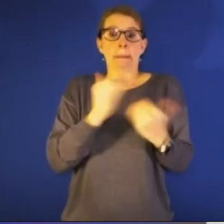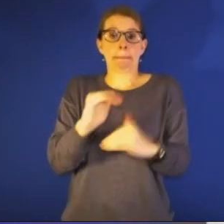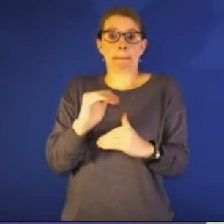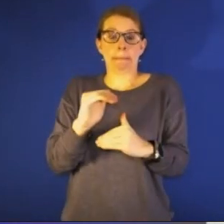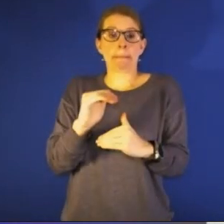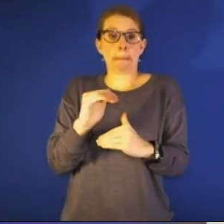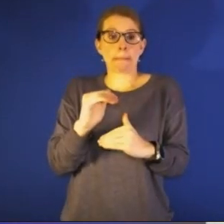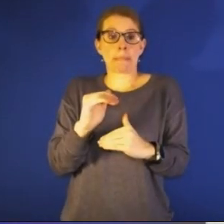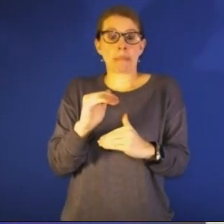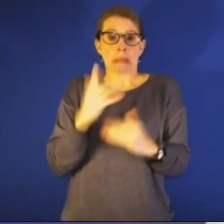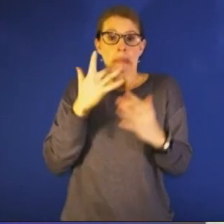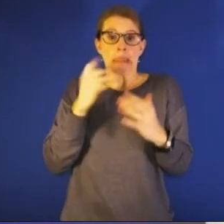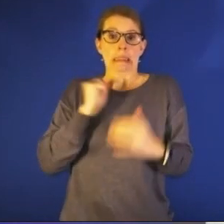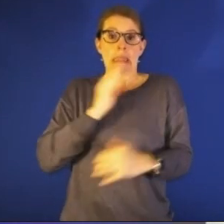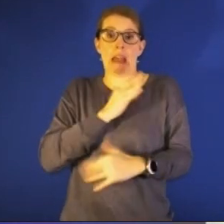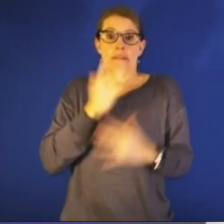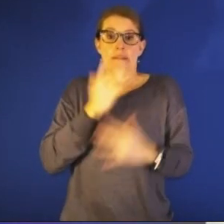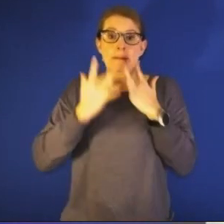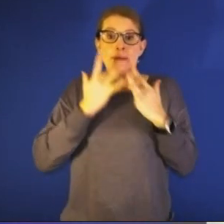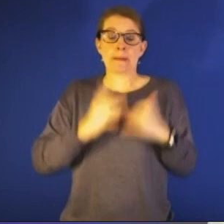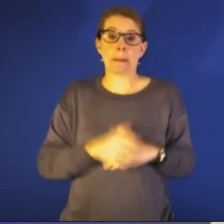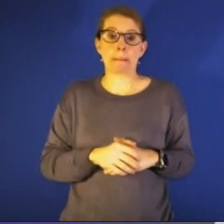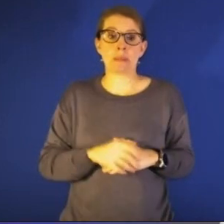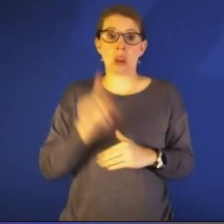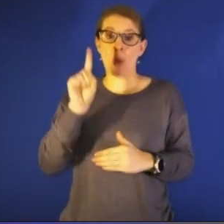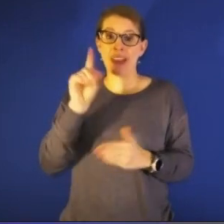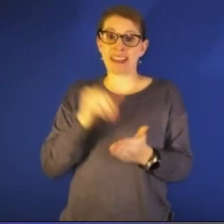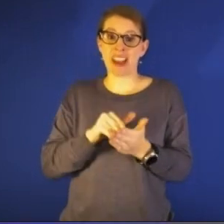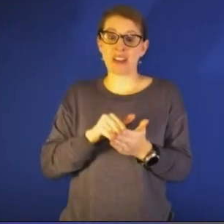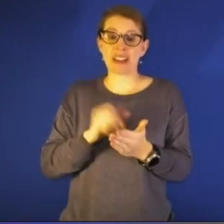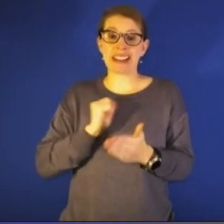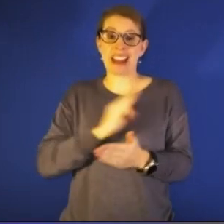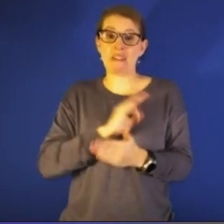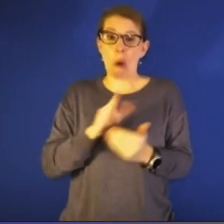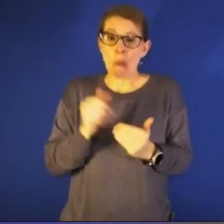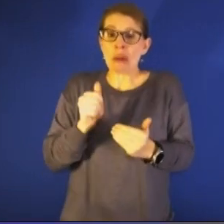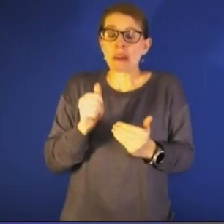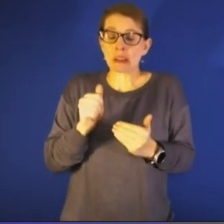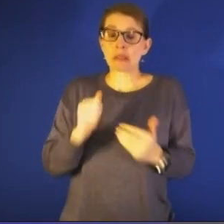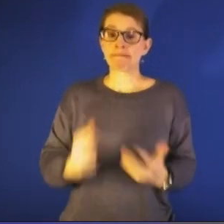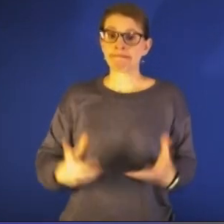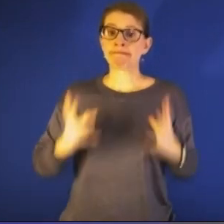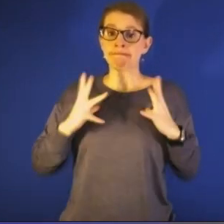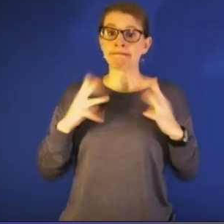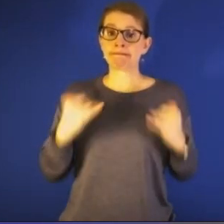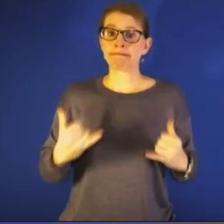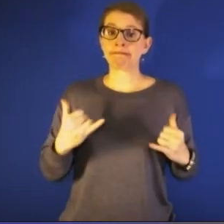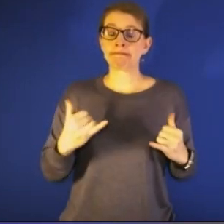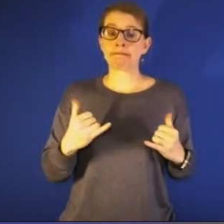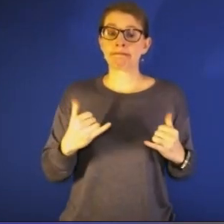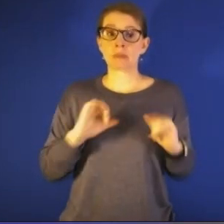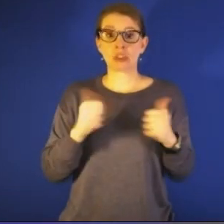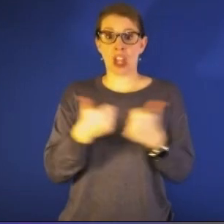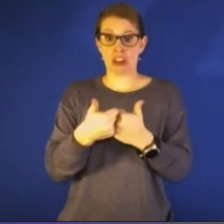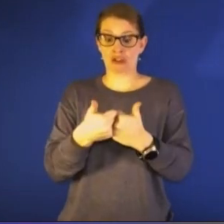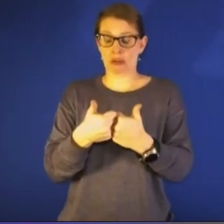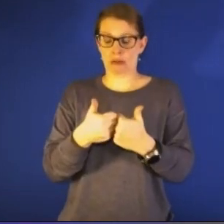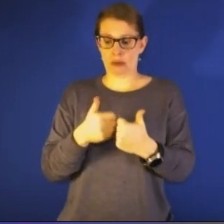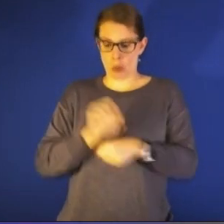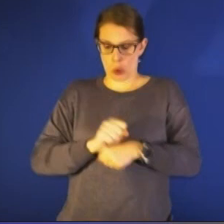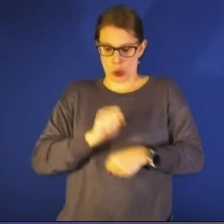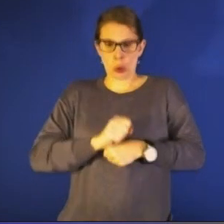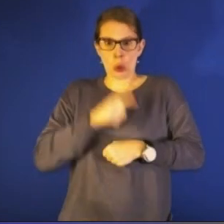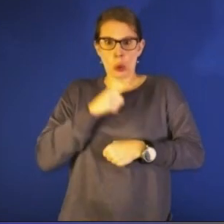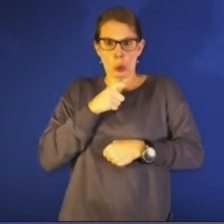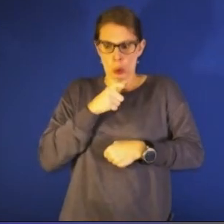lack of staff. So we have almost 1,000 staff out right now, and that's a challenge, right? Because you got to find people to work, and to